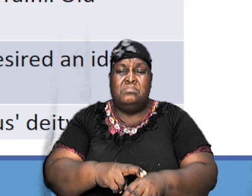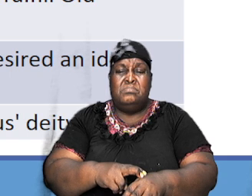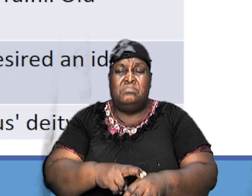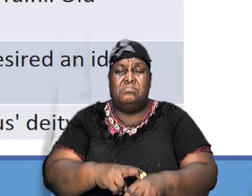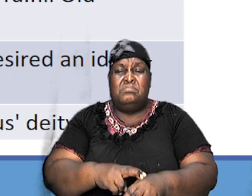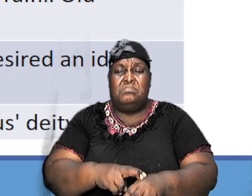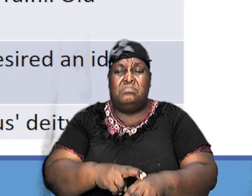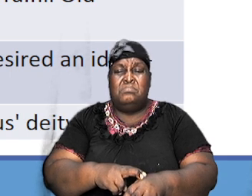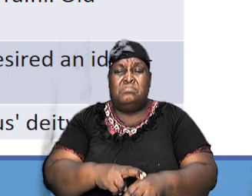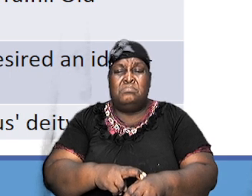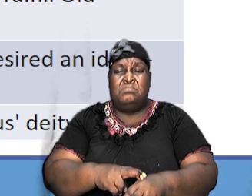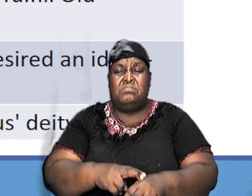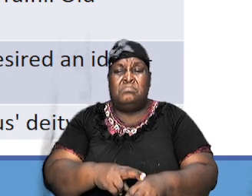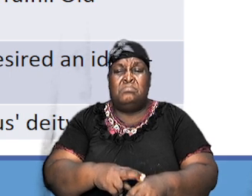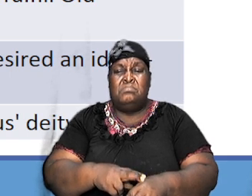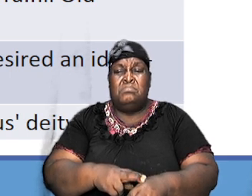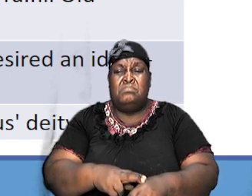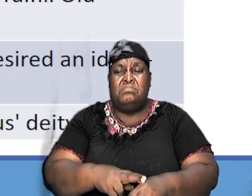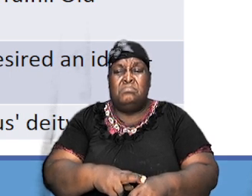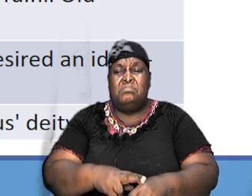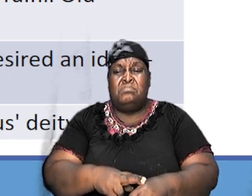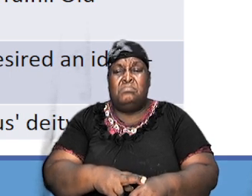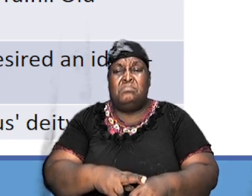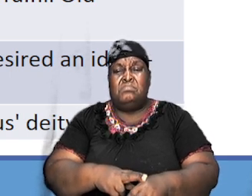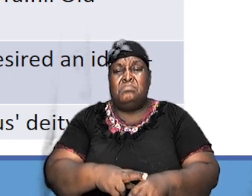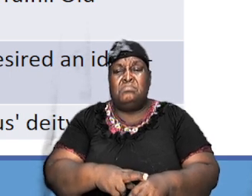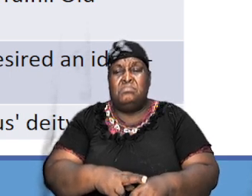they were kind of a macho.